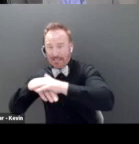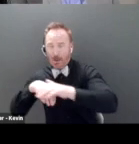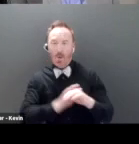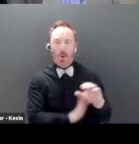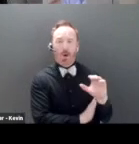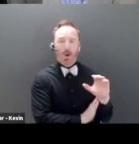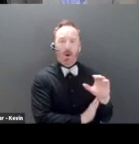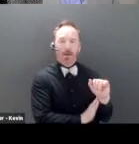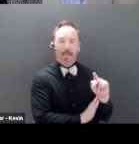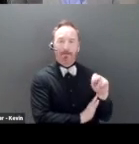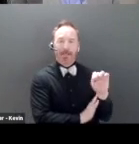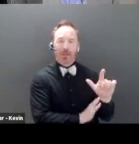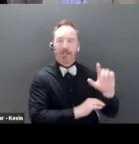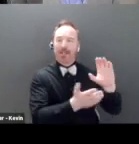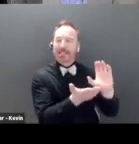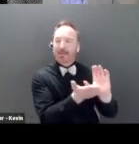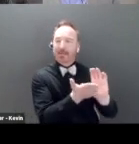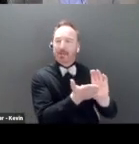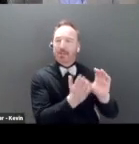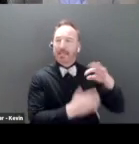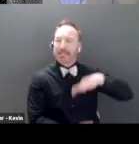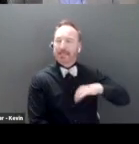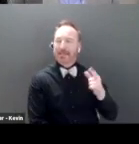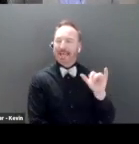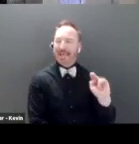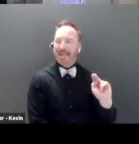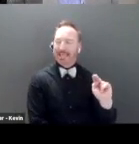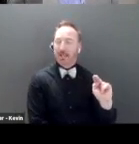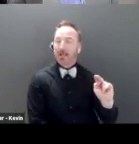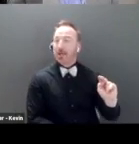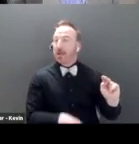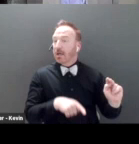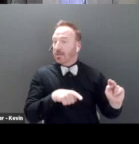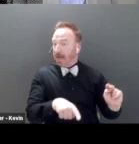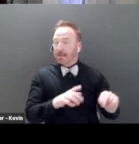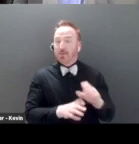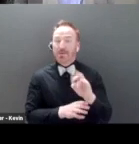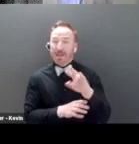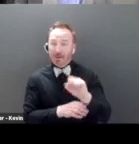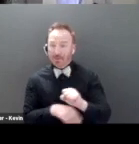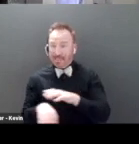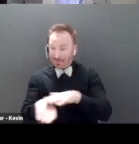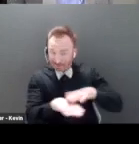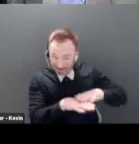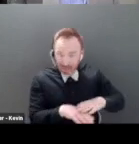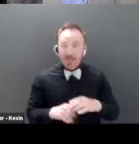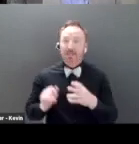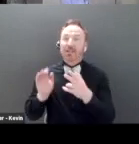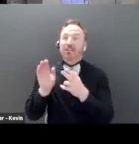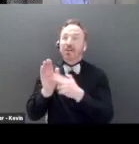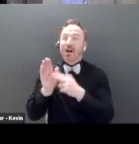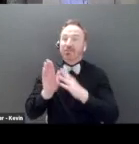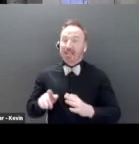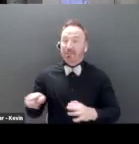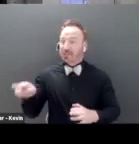tax advisor to make that determination on. Counsel all the founders on the call to not give your contractors their tax advice. Let them do